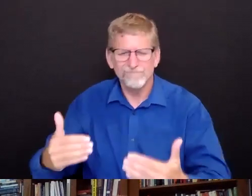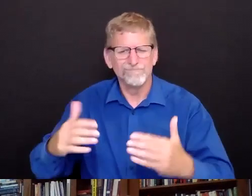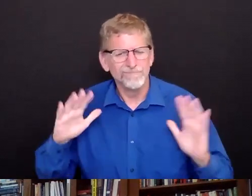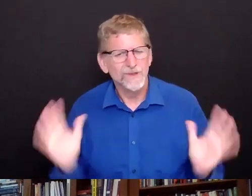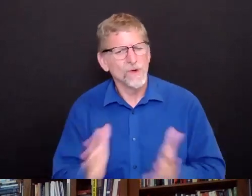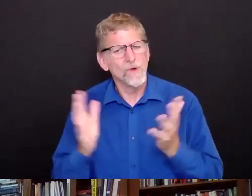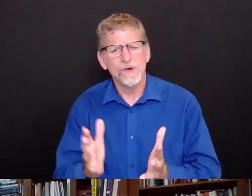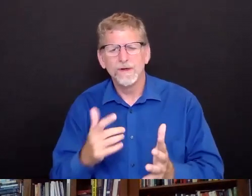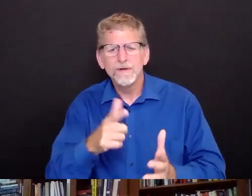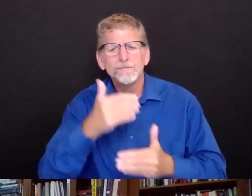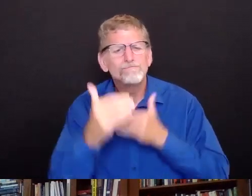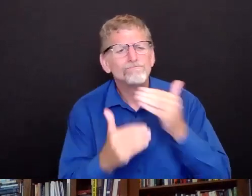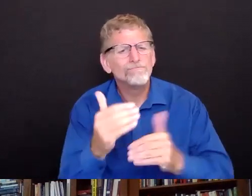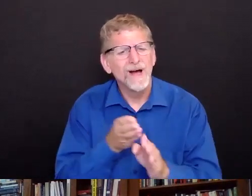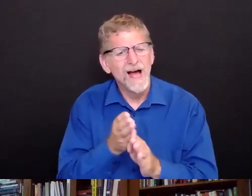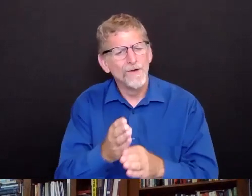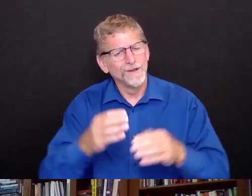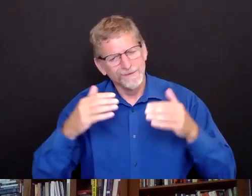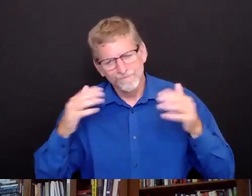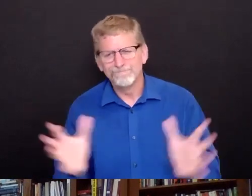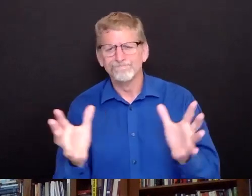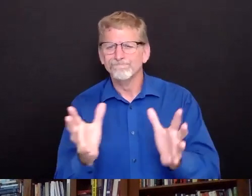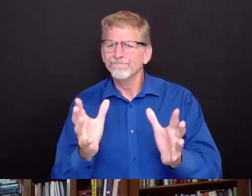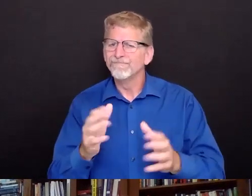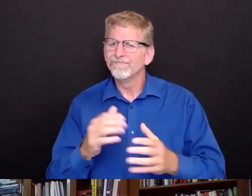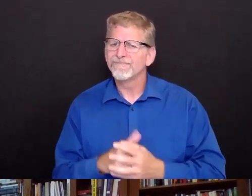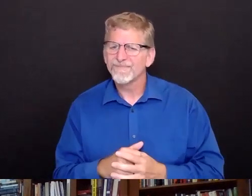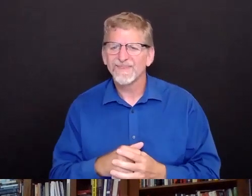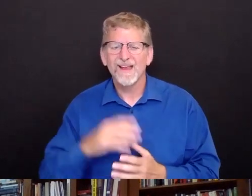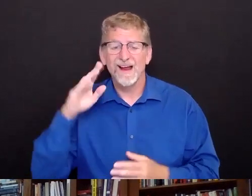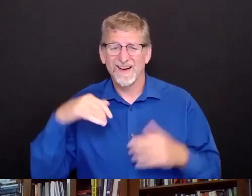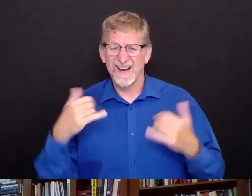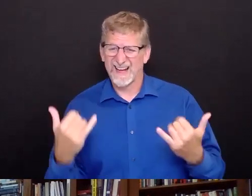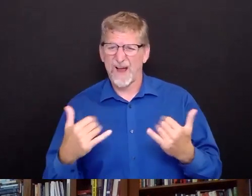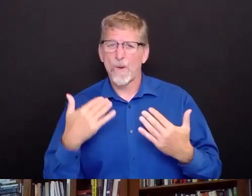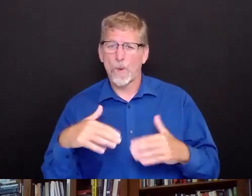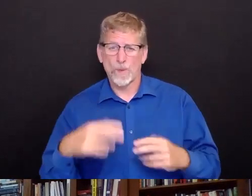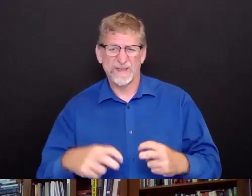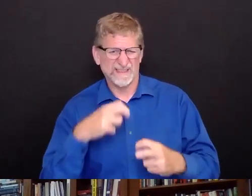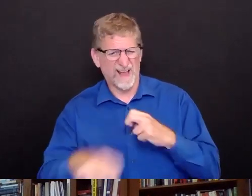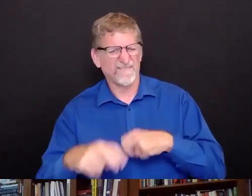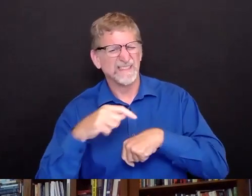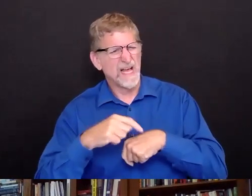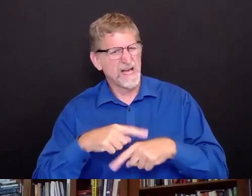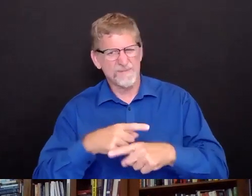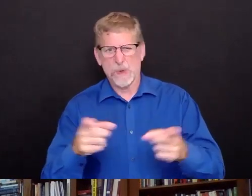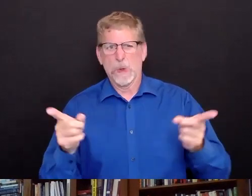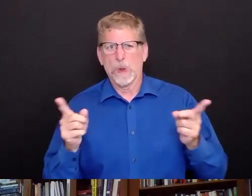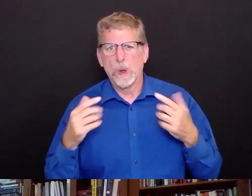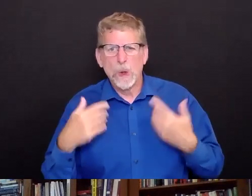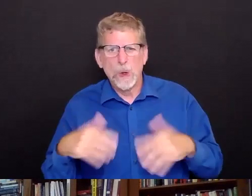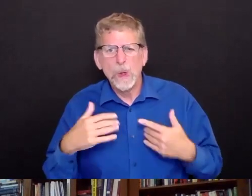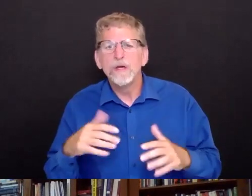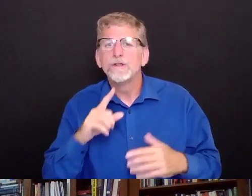do know this has been a tough time for everybody. And I hope all of you, many of you sequestered there at home because it's the safe place